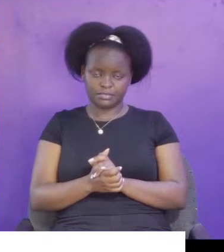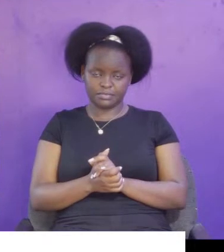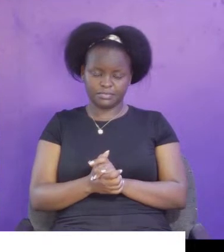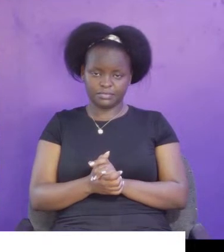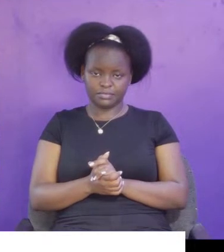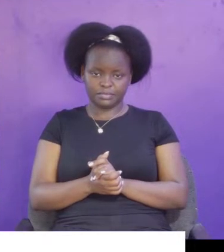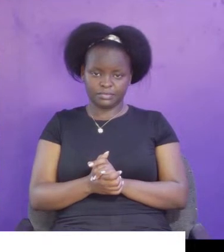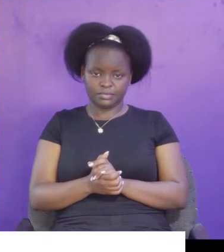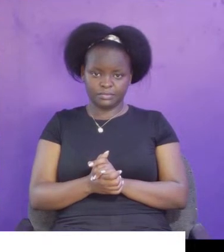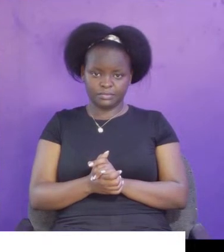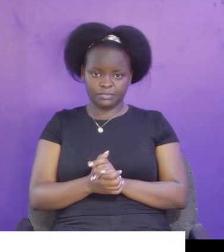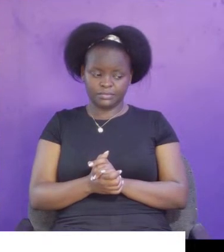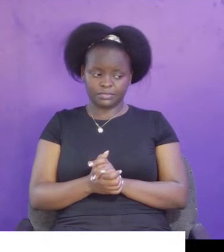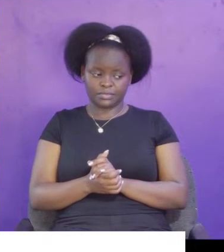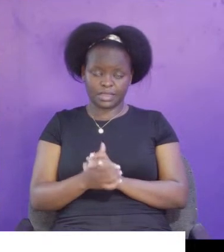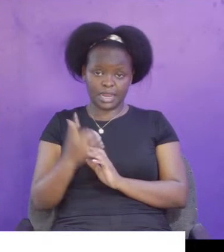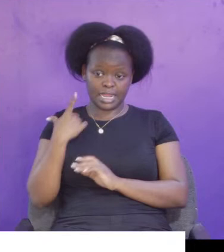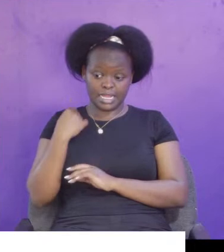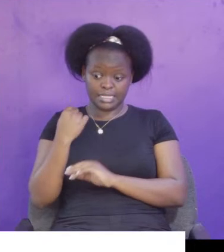Until today,